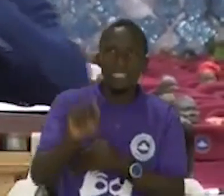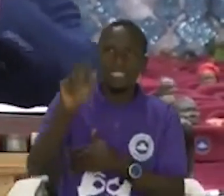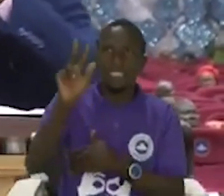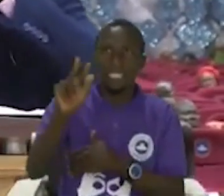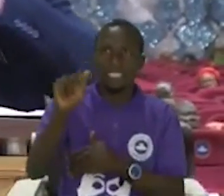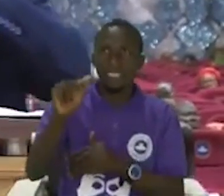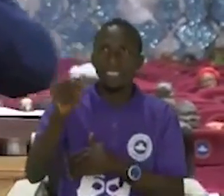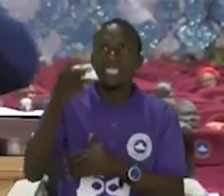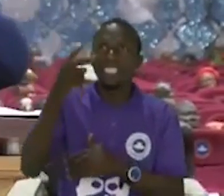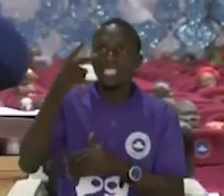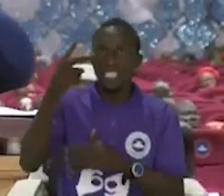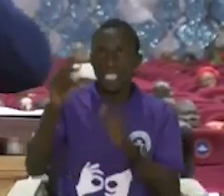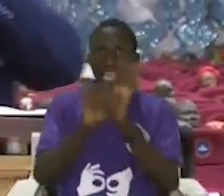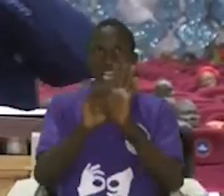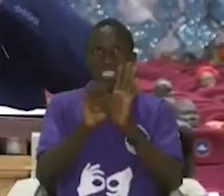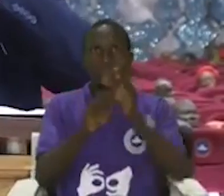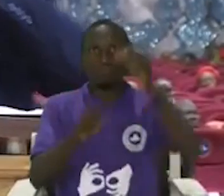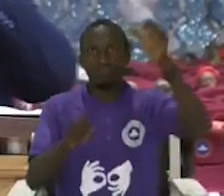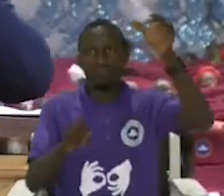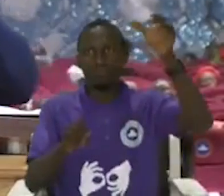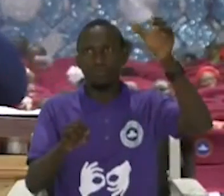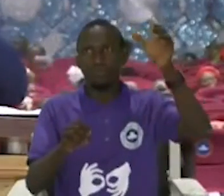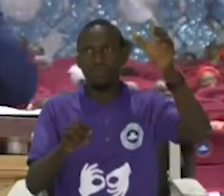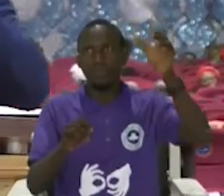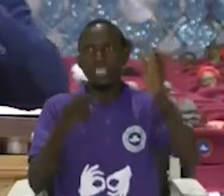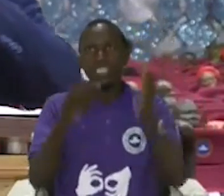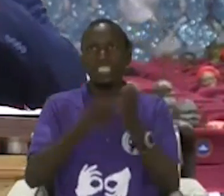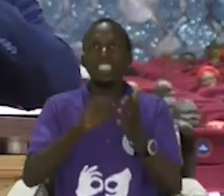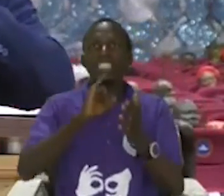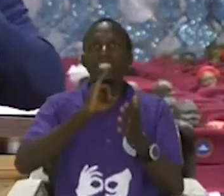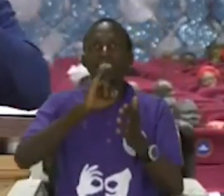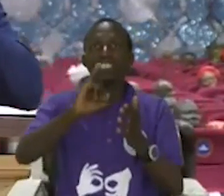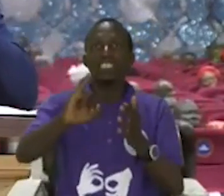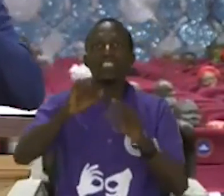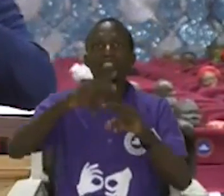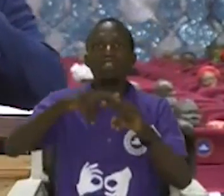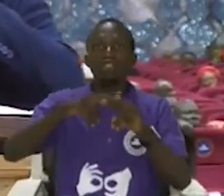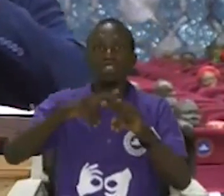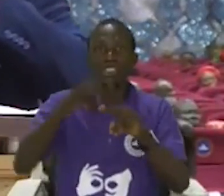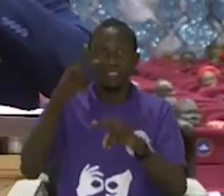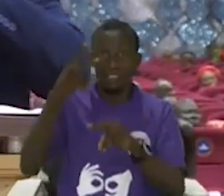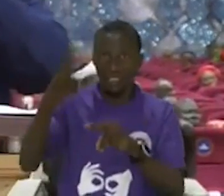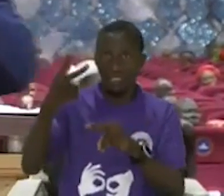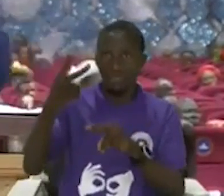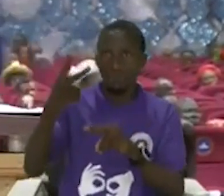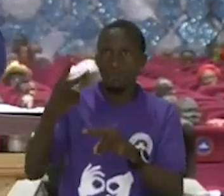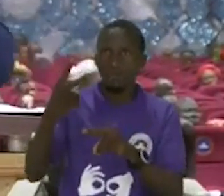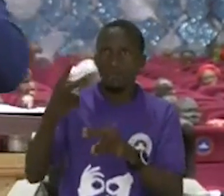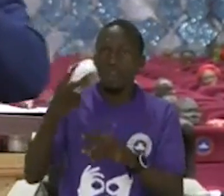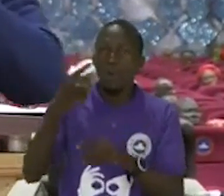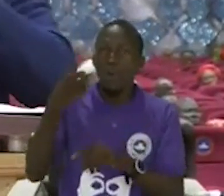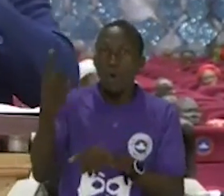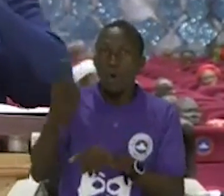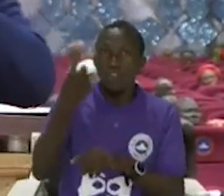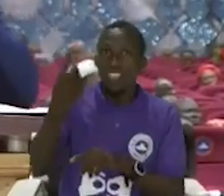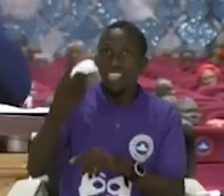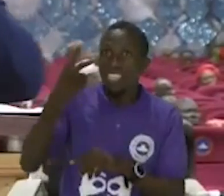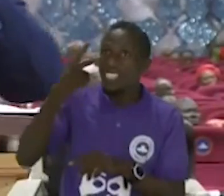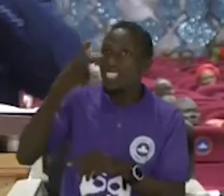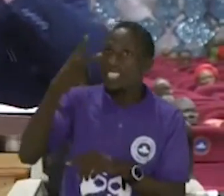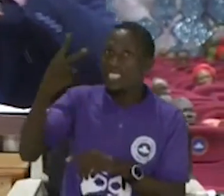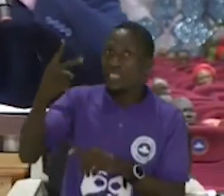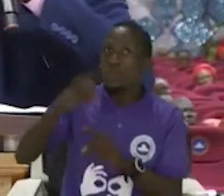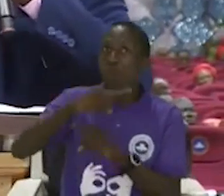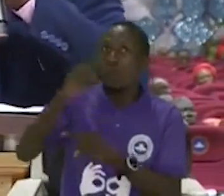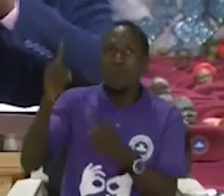this. When this is a salt in a cup. Can you see? It's only visible when